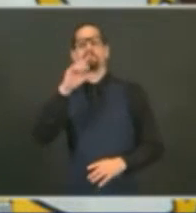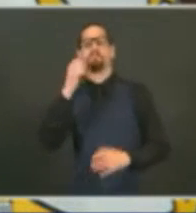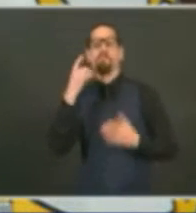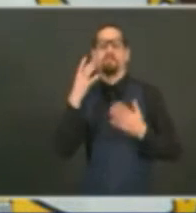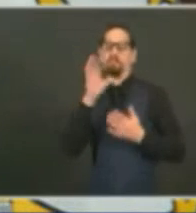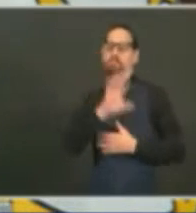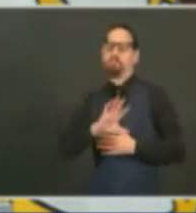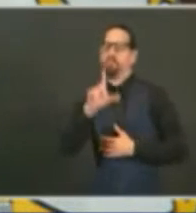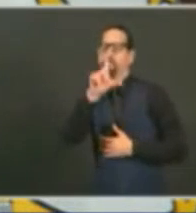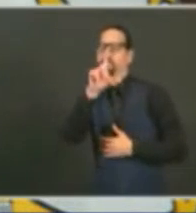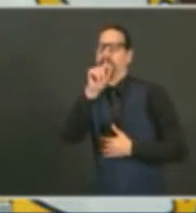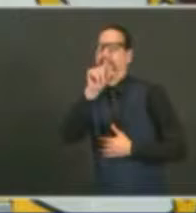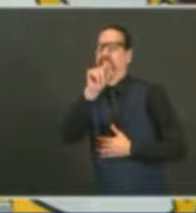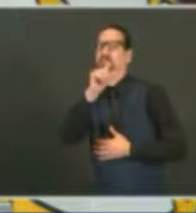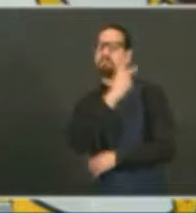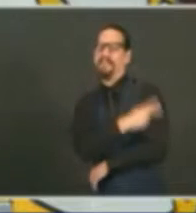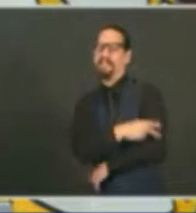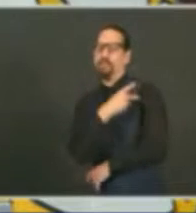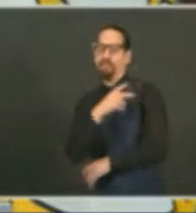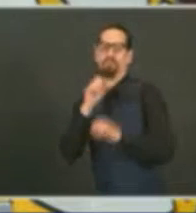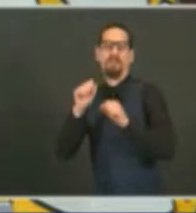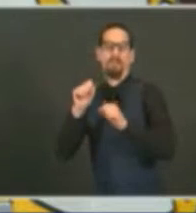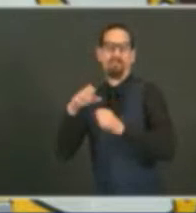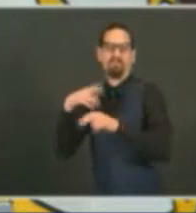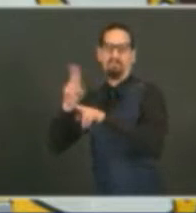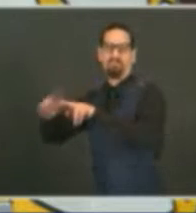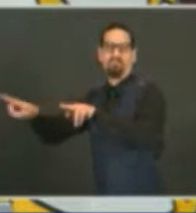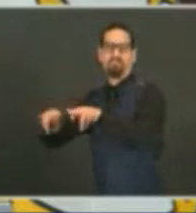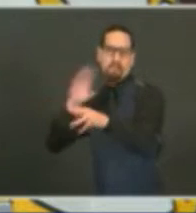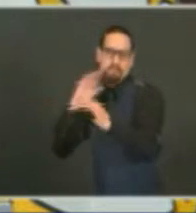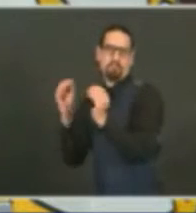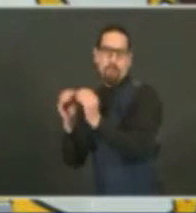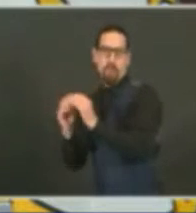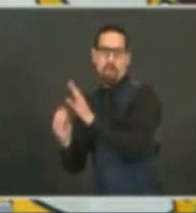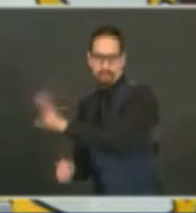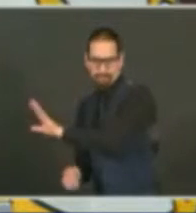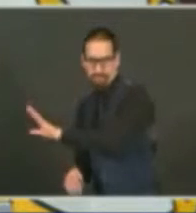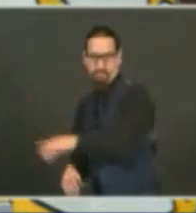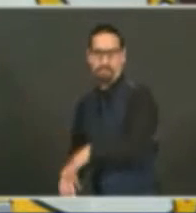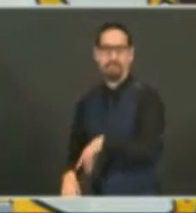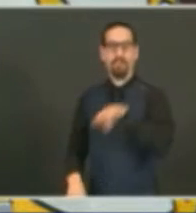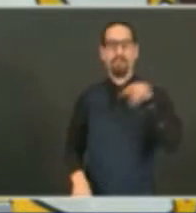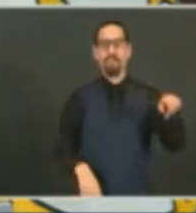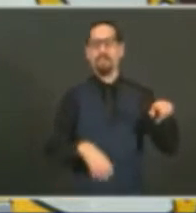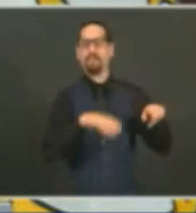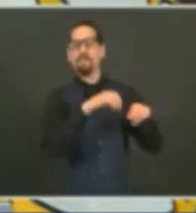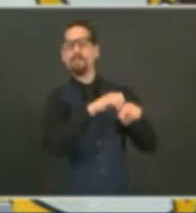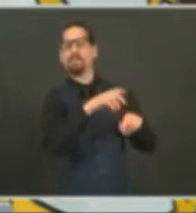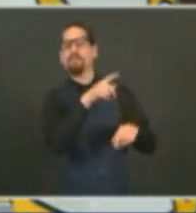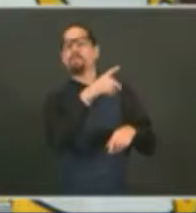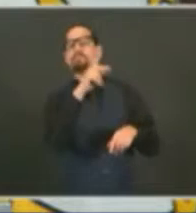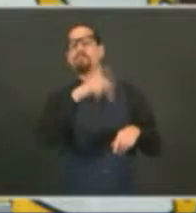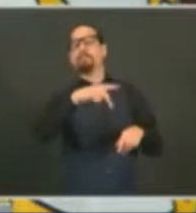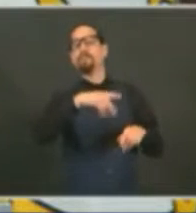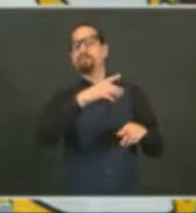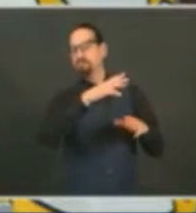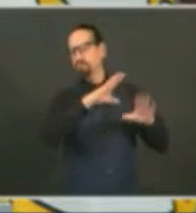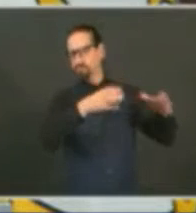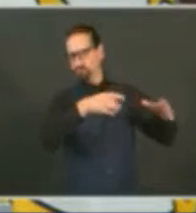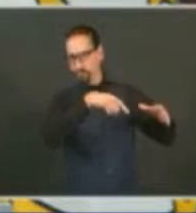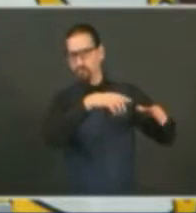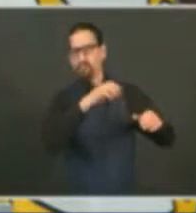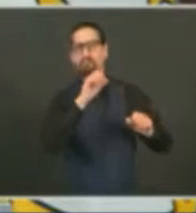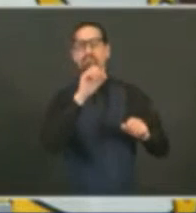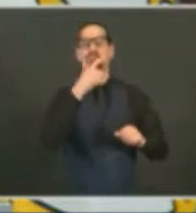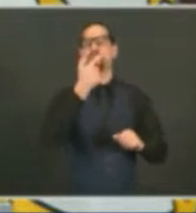over the coming days. There were 21 patients in Providence, with probably another 40 or 50 in the next coming days. I have